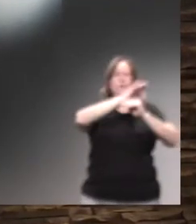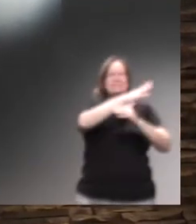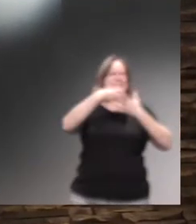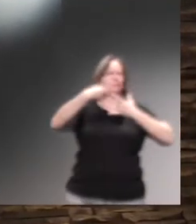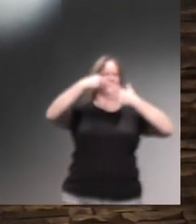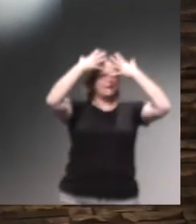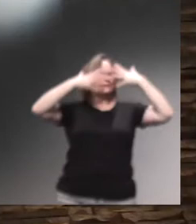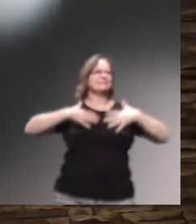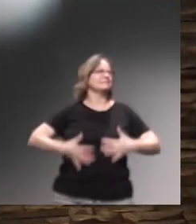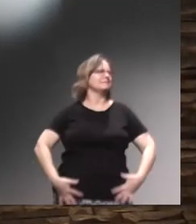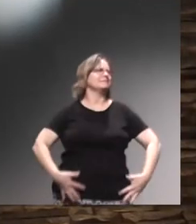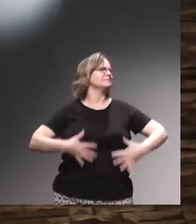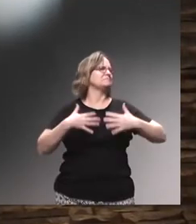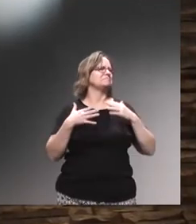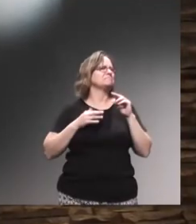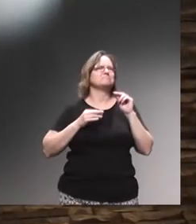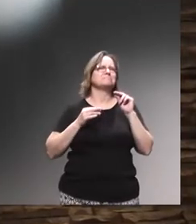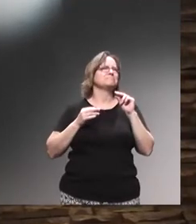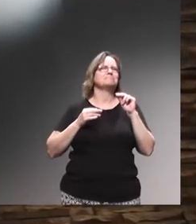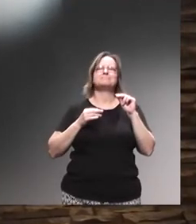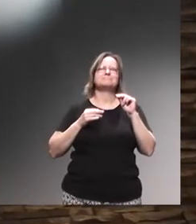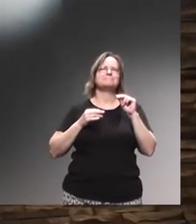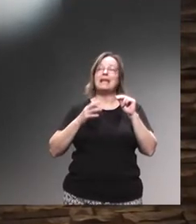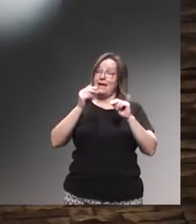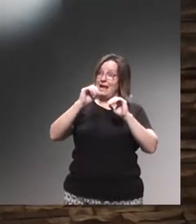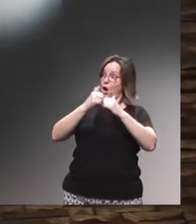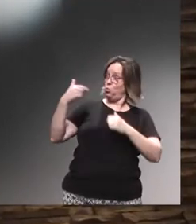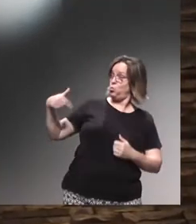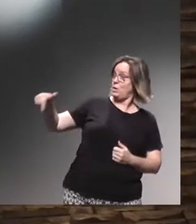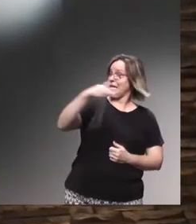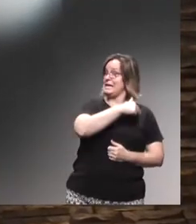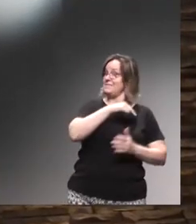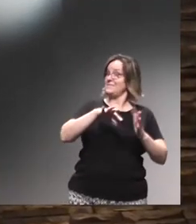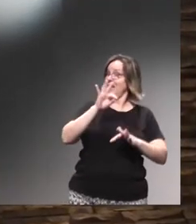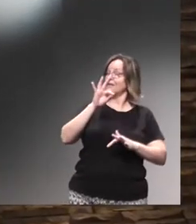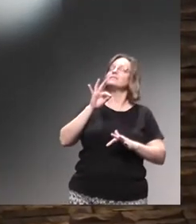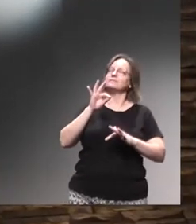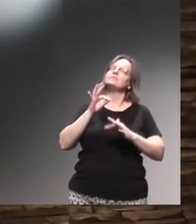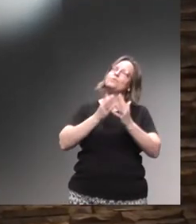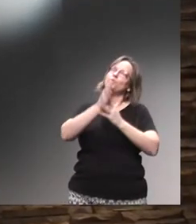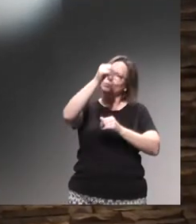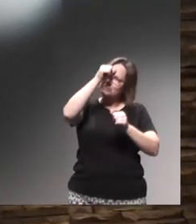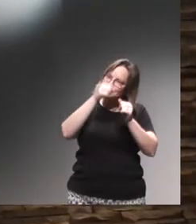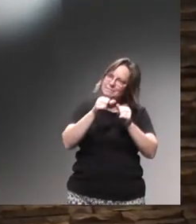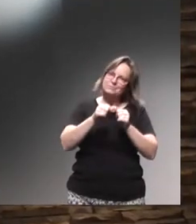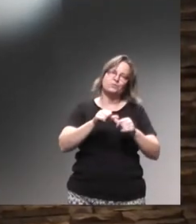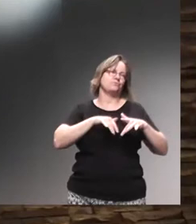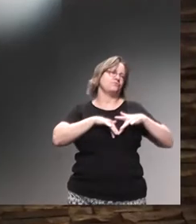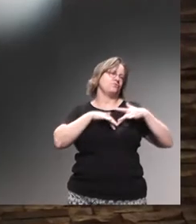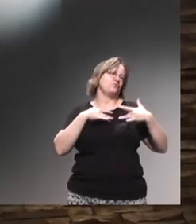but by focusing on living through our hearts, living through love.